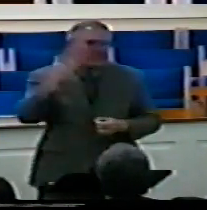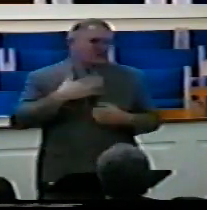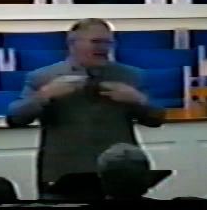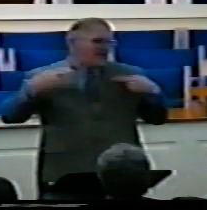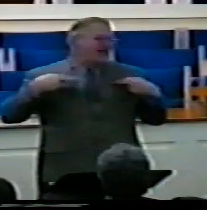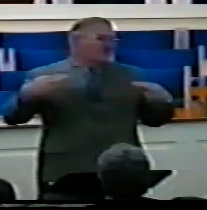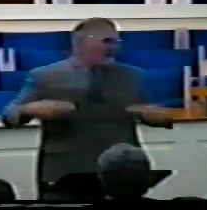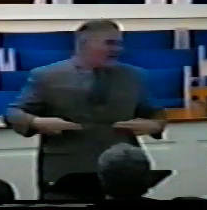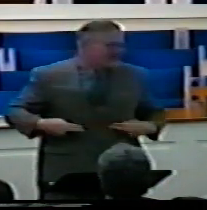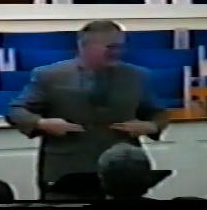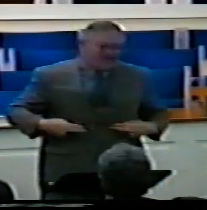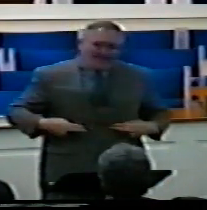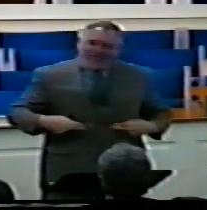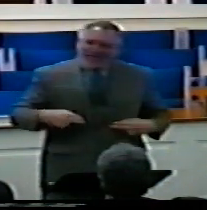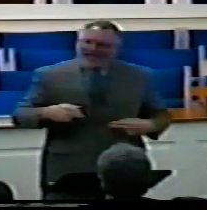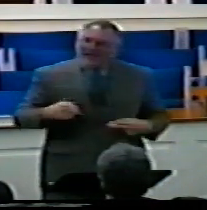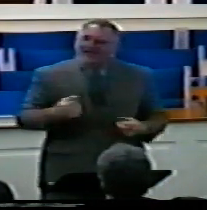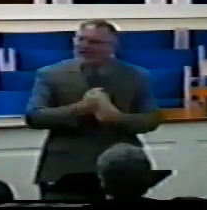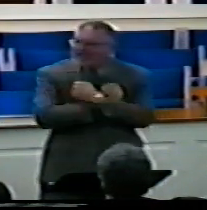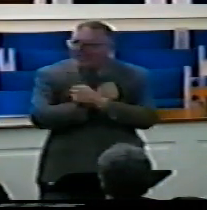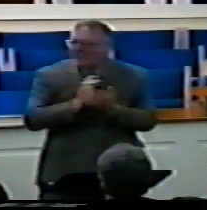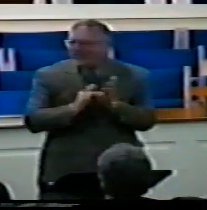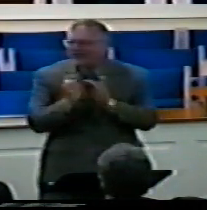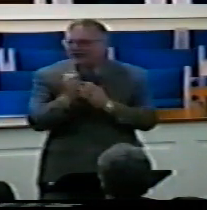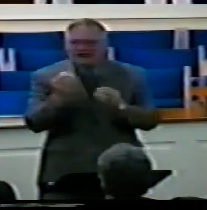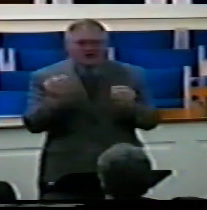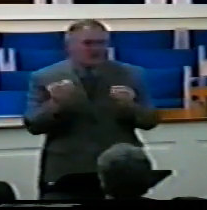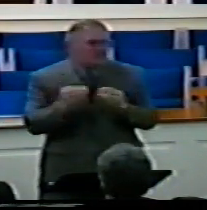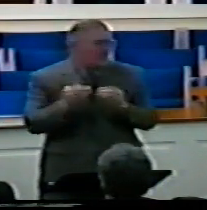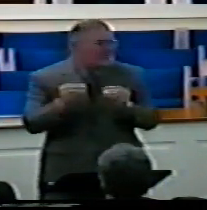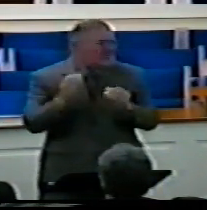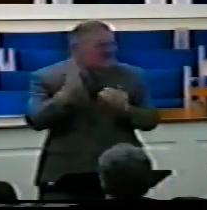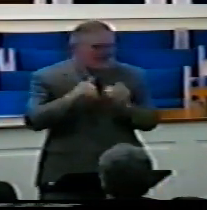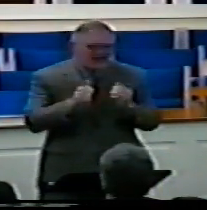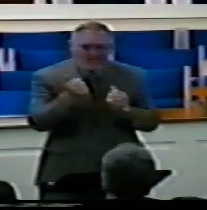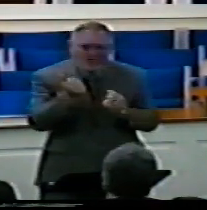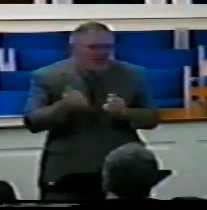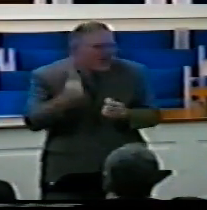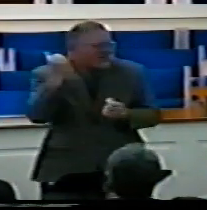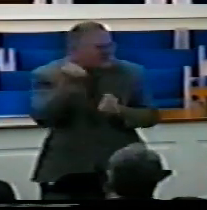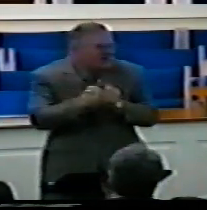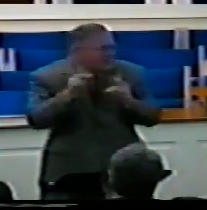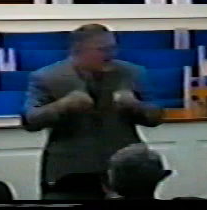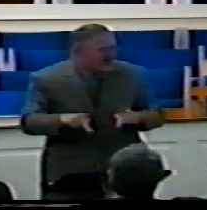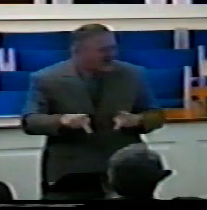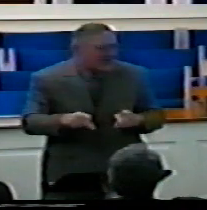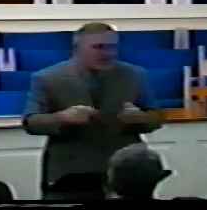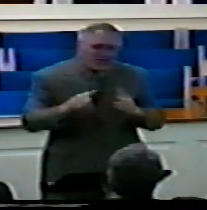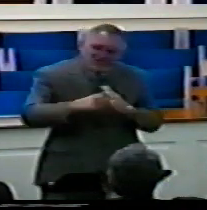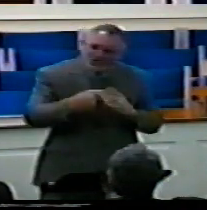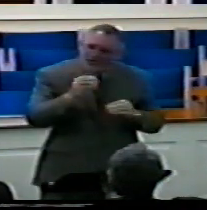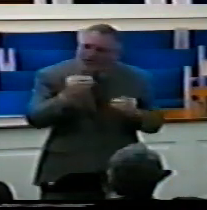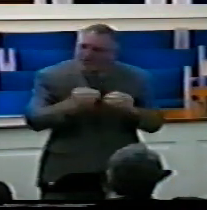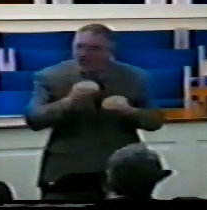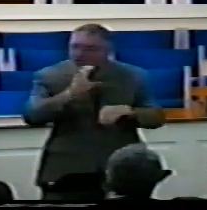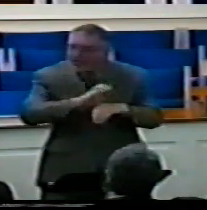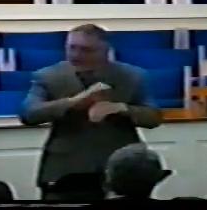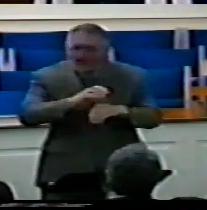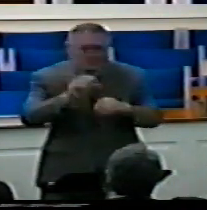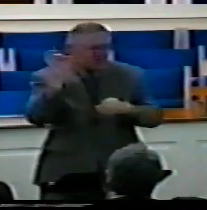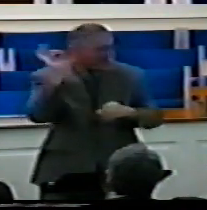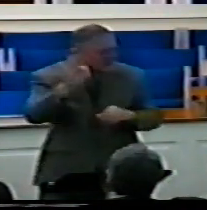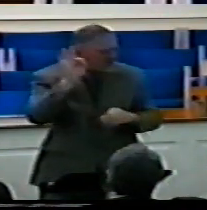Christ outside of the Apostle Paul. He wrote more of the New Testament. He started more churches. He preached in more areas, and